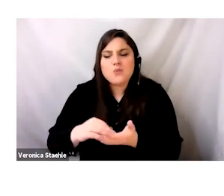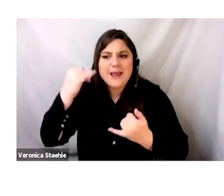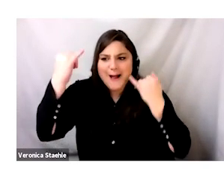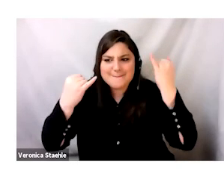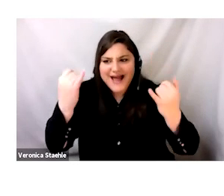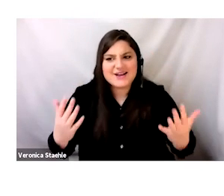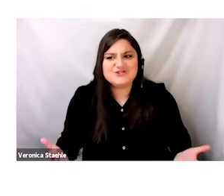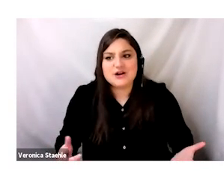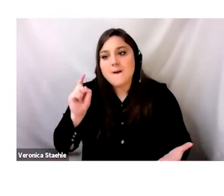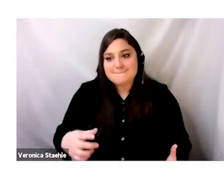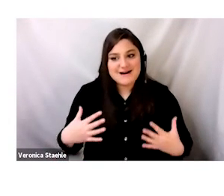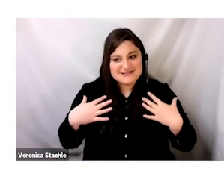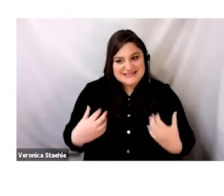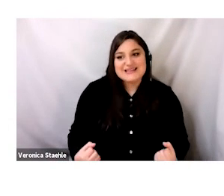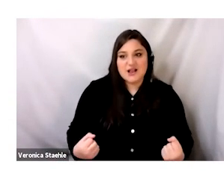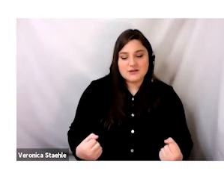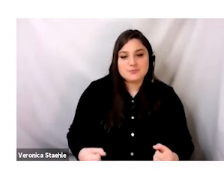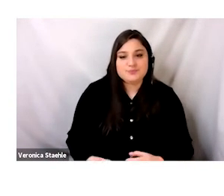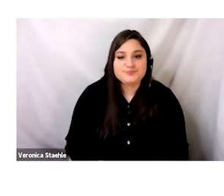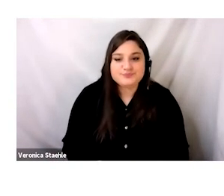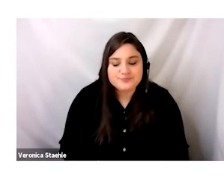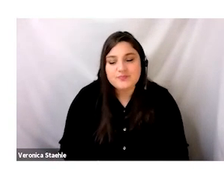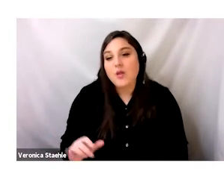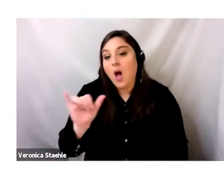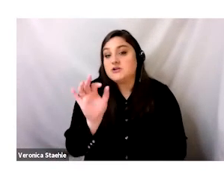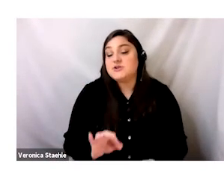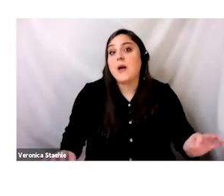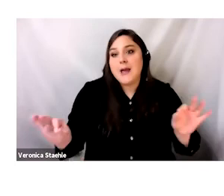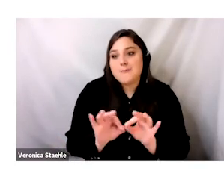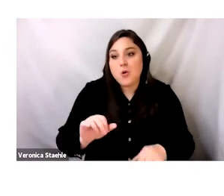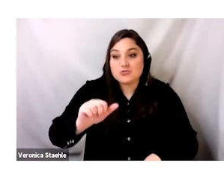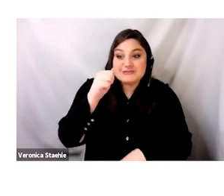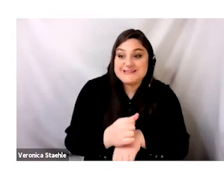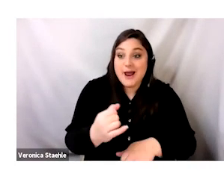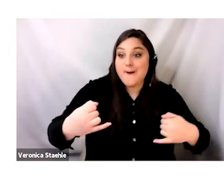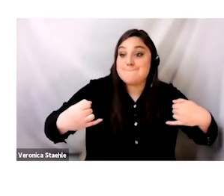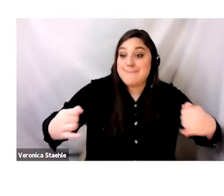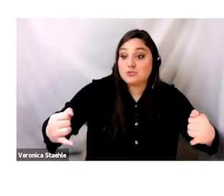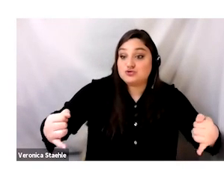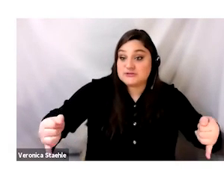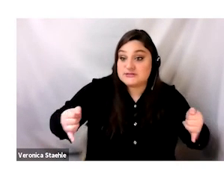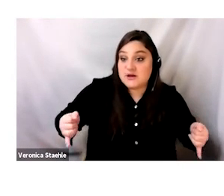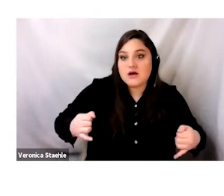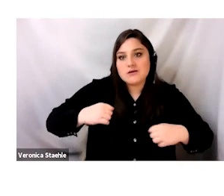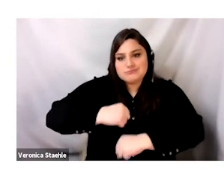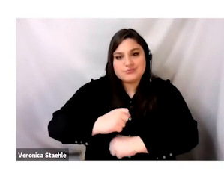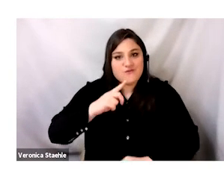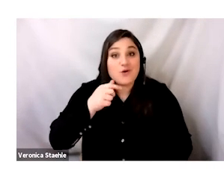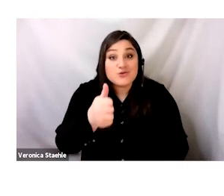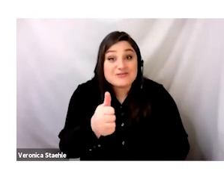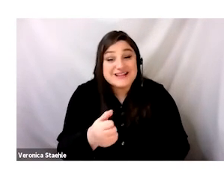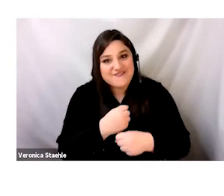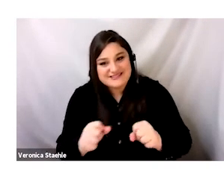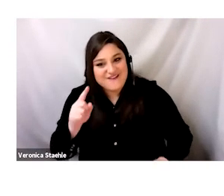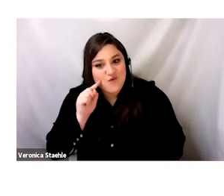of reimagination. We also need to set boundaries to take care of yourself in the ways that work for you. Create spaces that respect